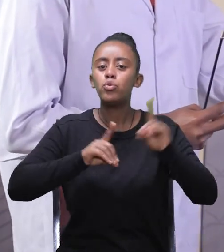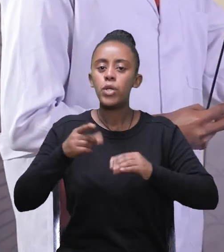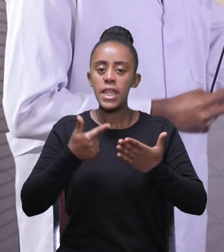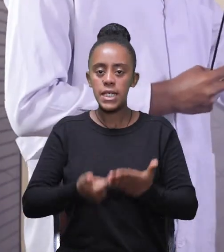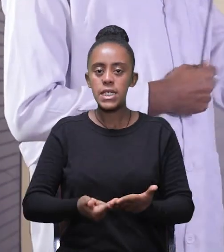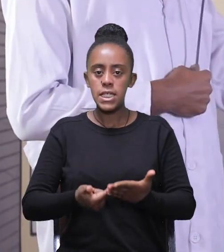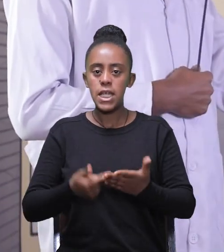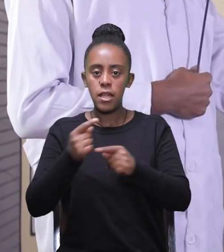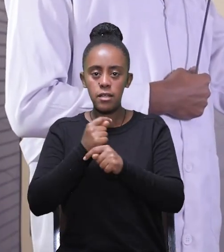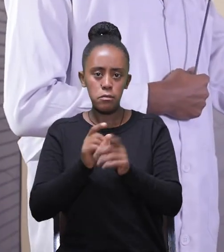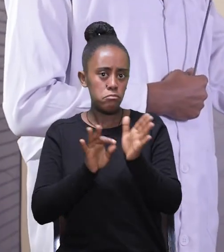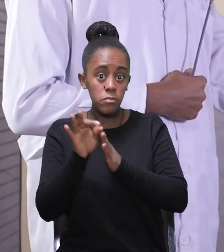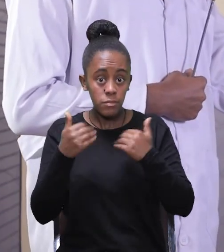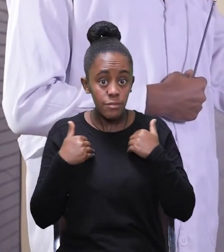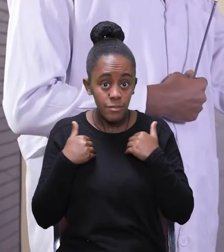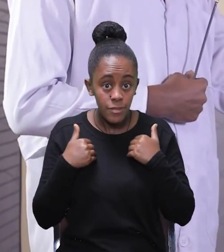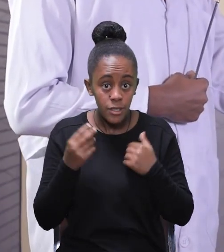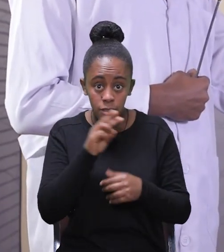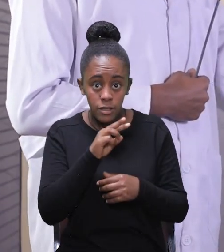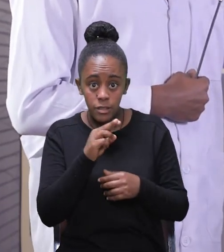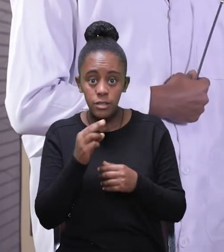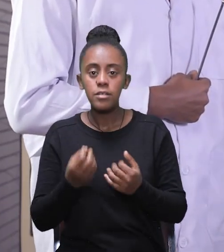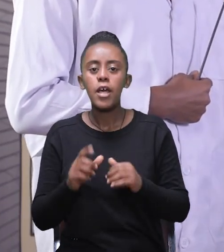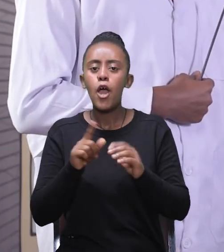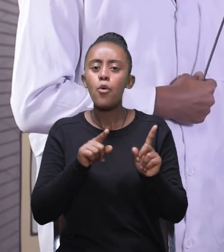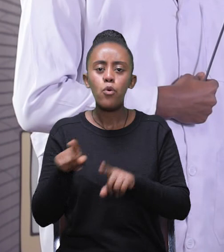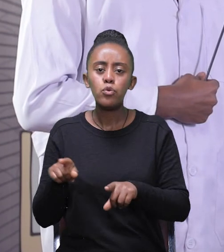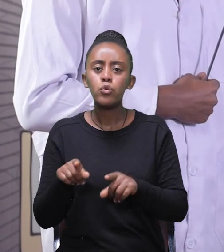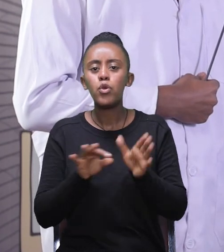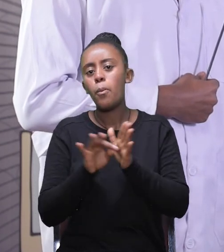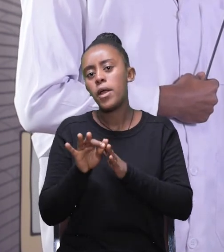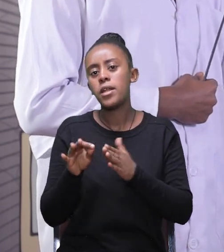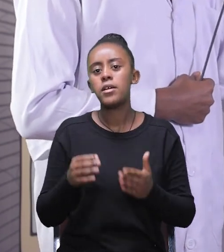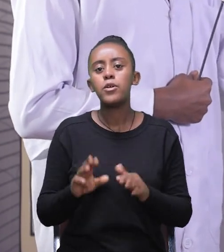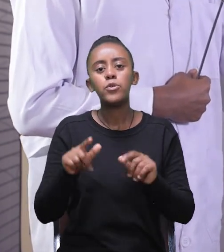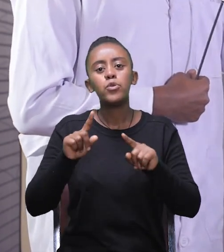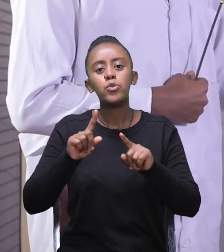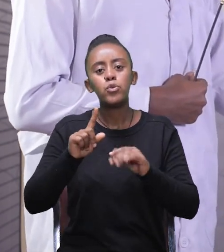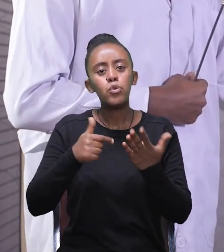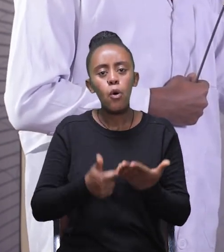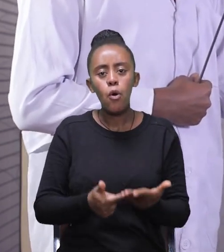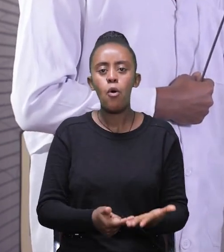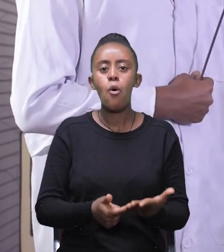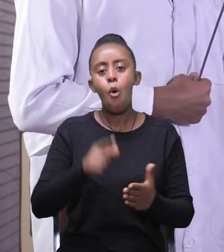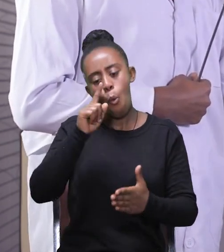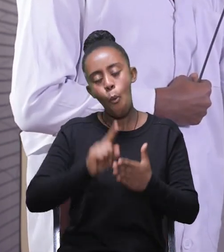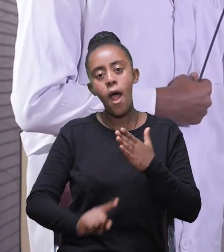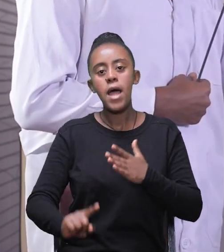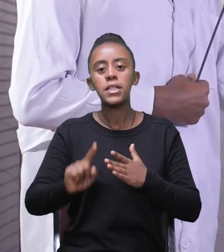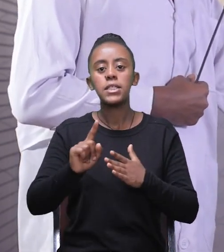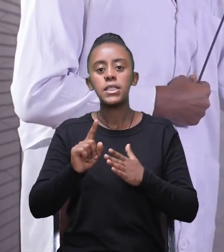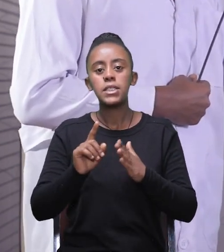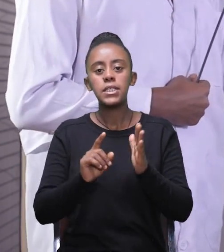is no number here. Is that not, student? There is no number here. And also there is no number here. So, what number